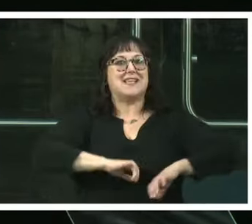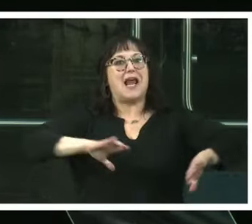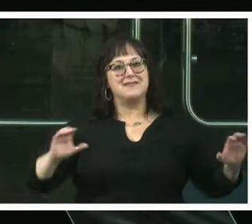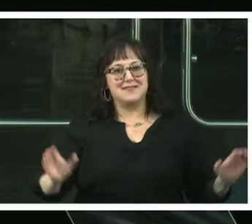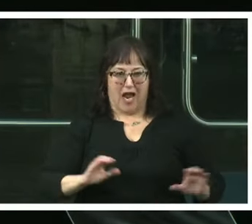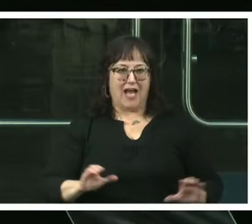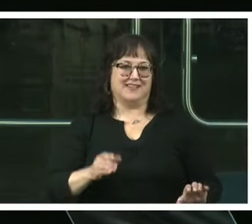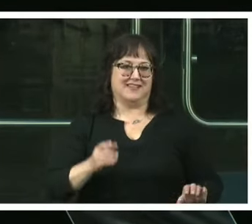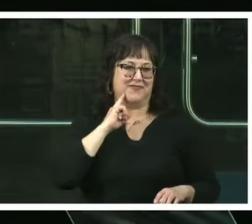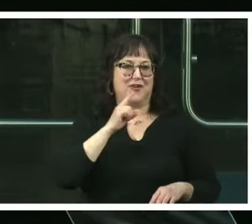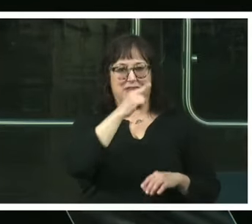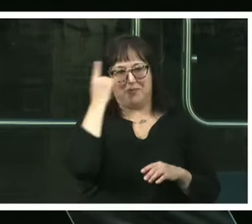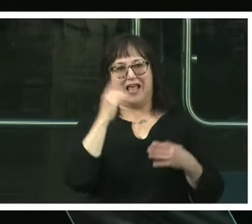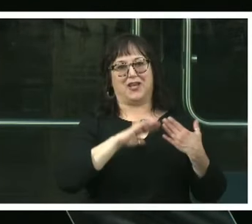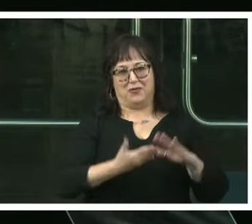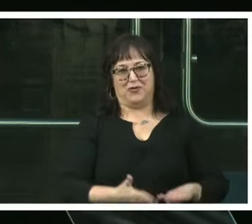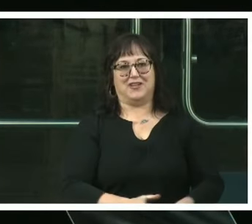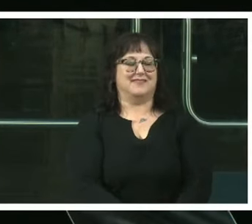community.